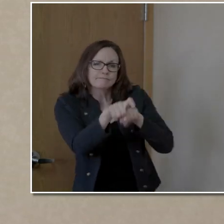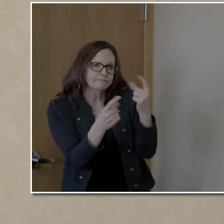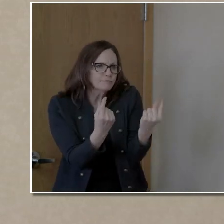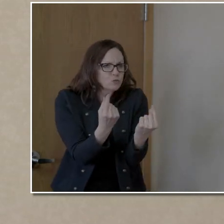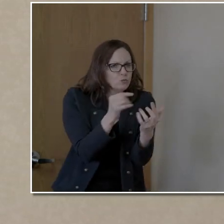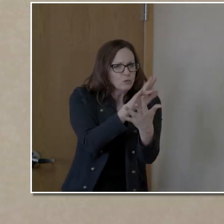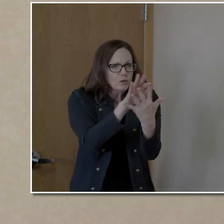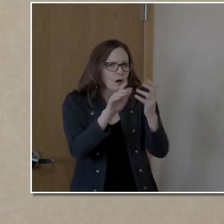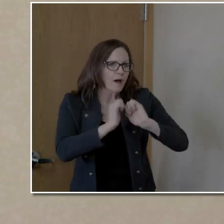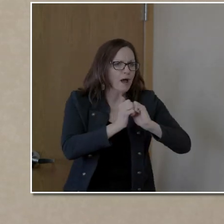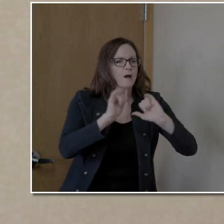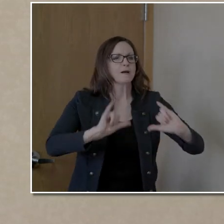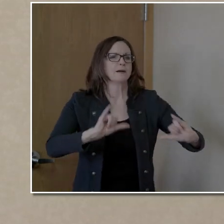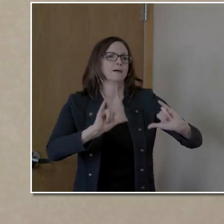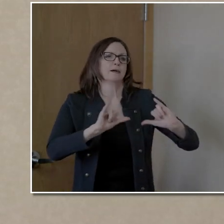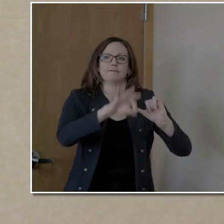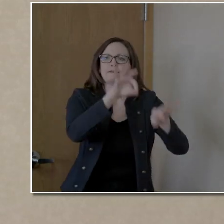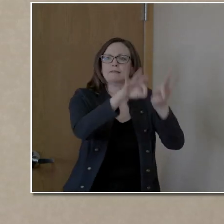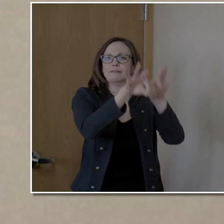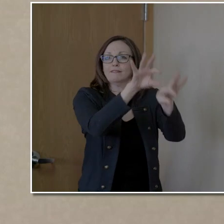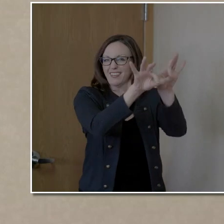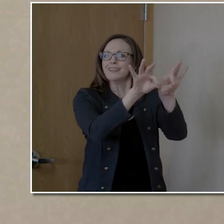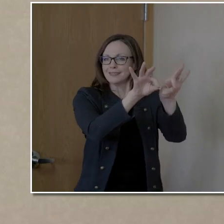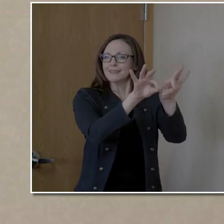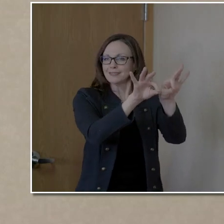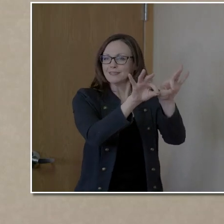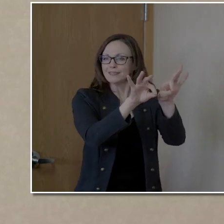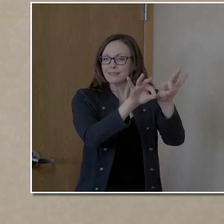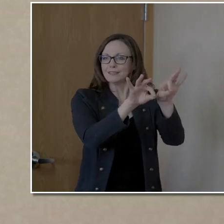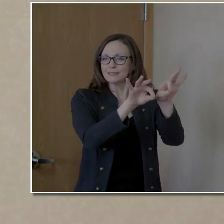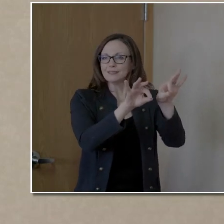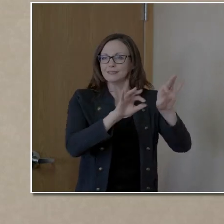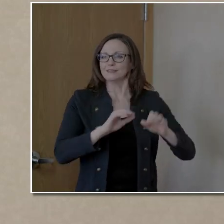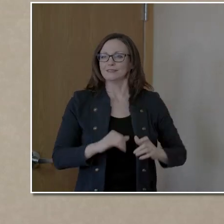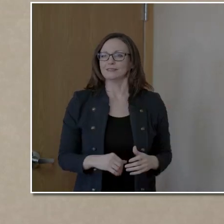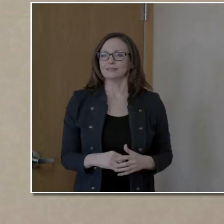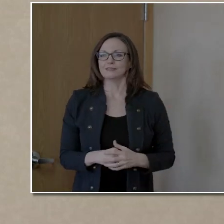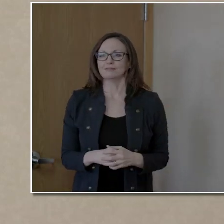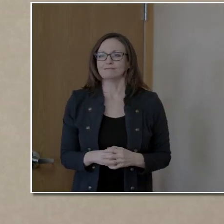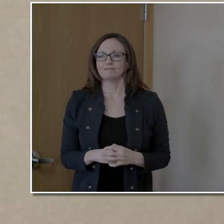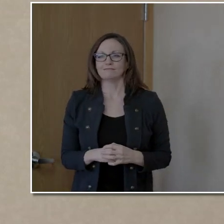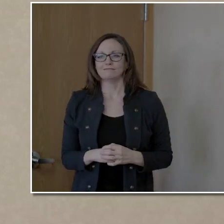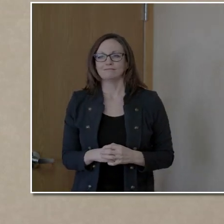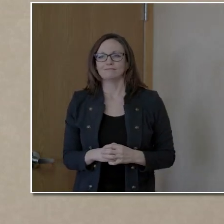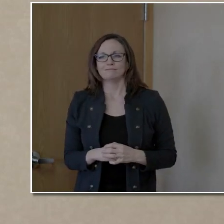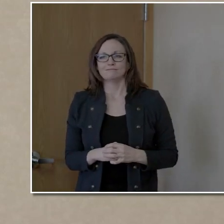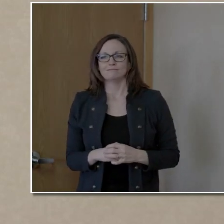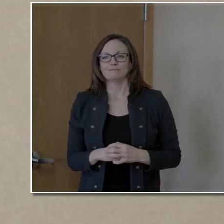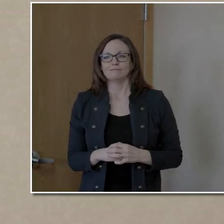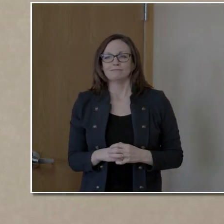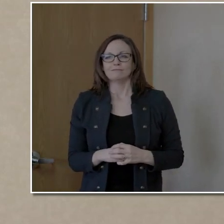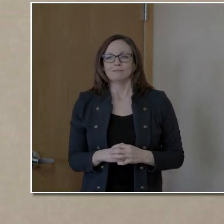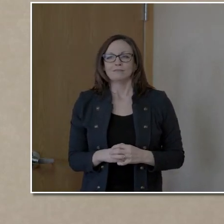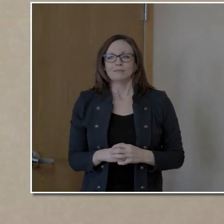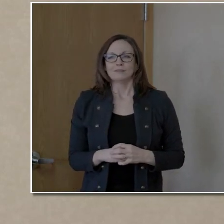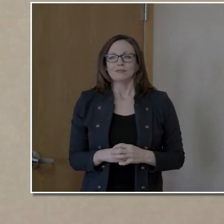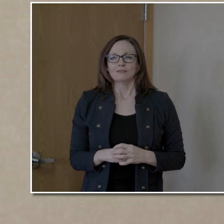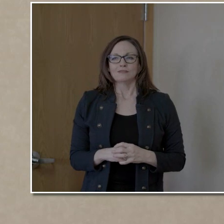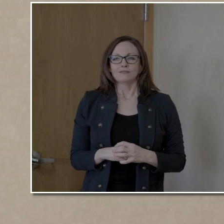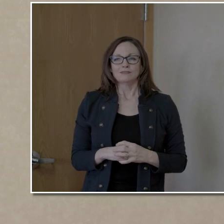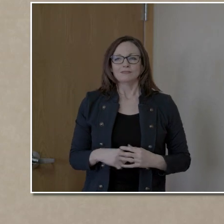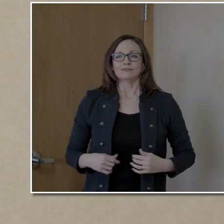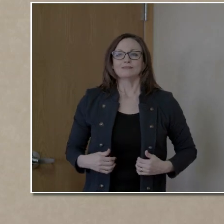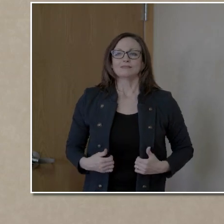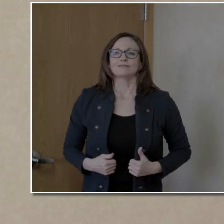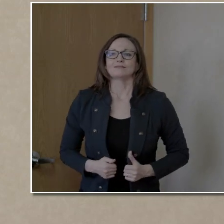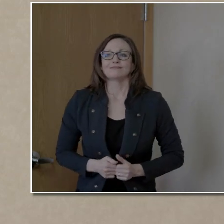So that's how we would follow up. If there were close contacts, like people, like poll workers who had spent the whole day too,